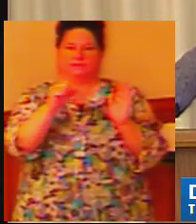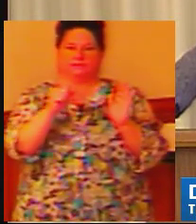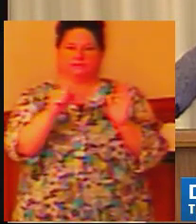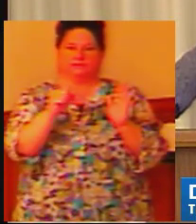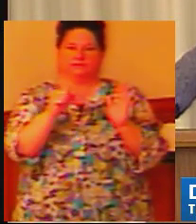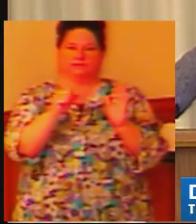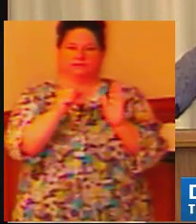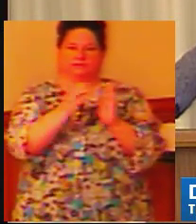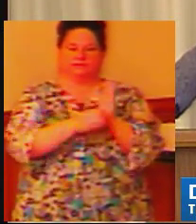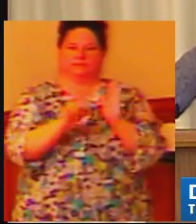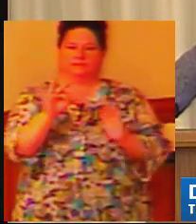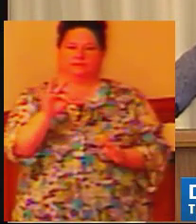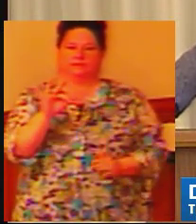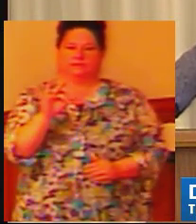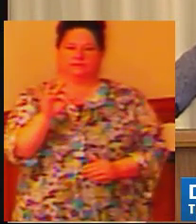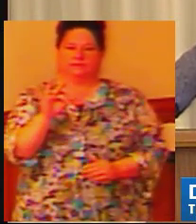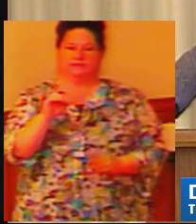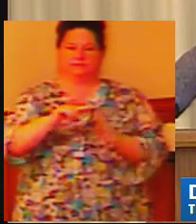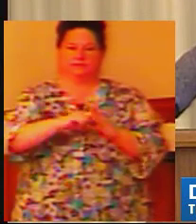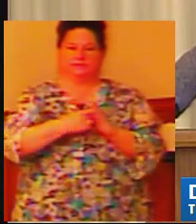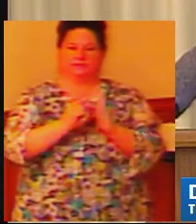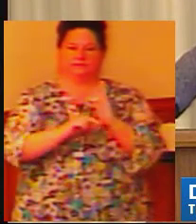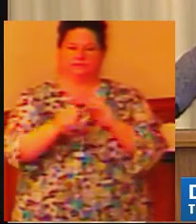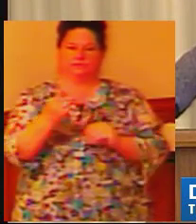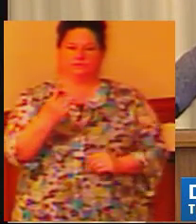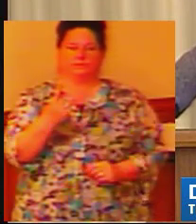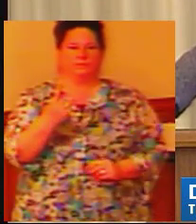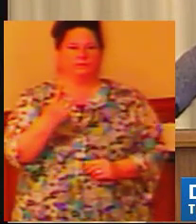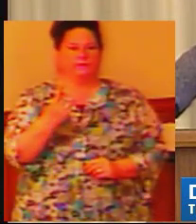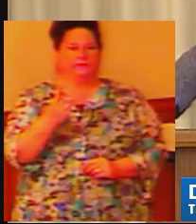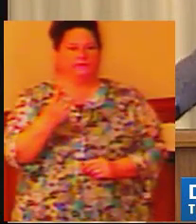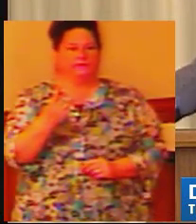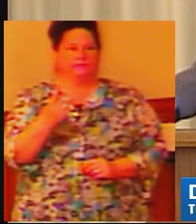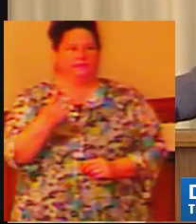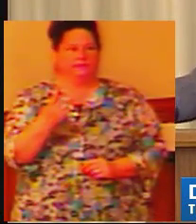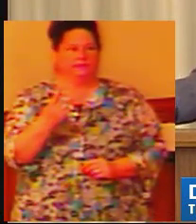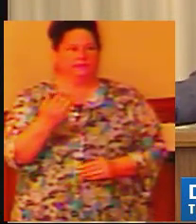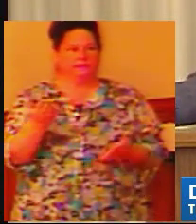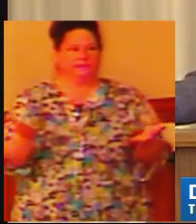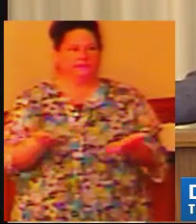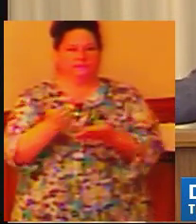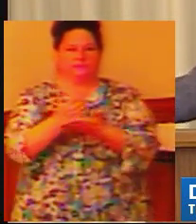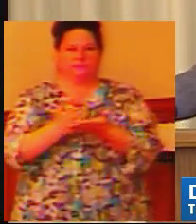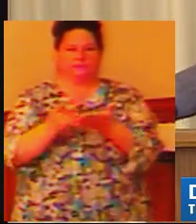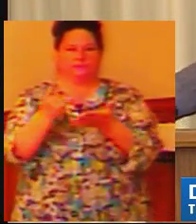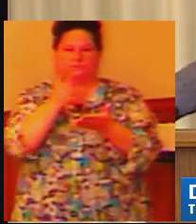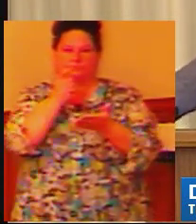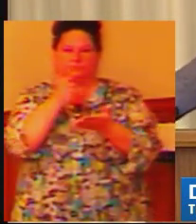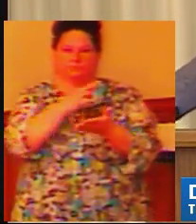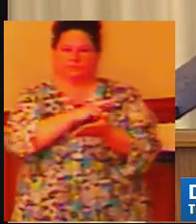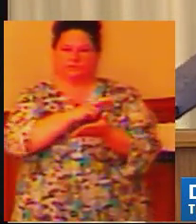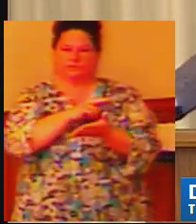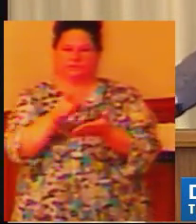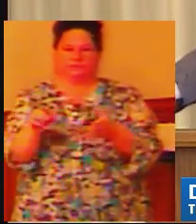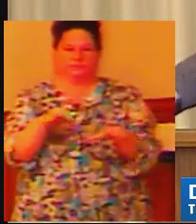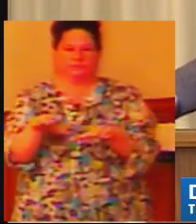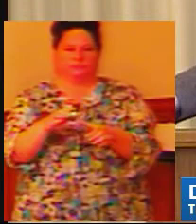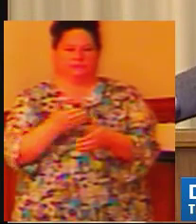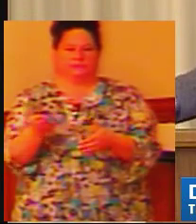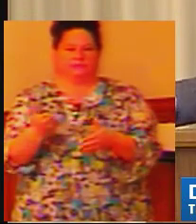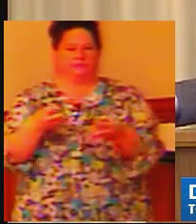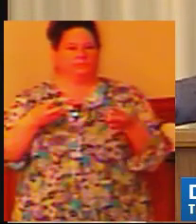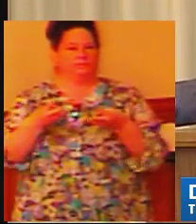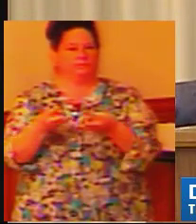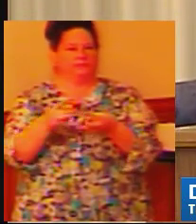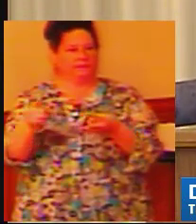starting in Acts 19, starting in verse 1. So this is someone who's religious. They're doing things the way